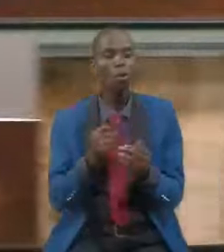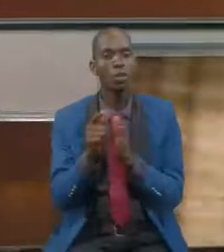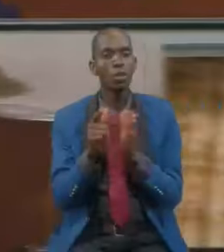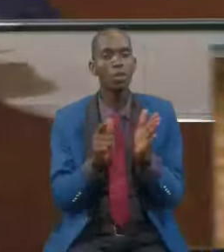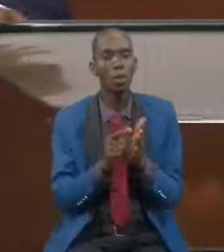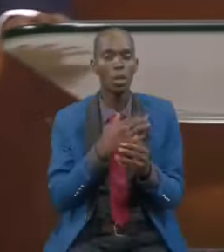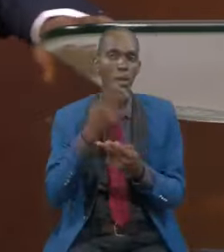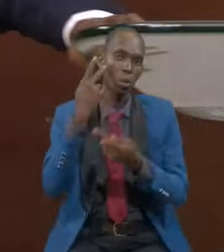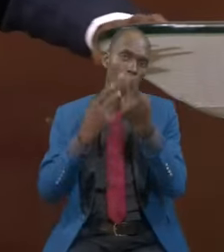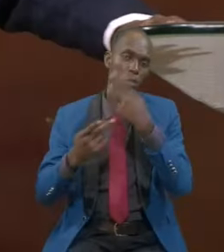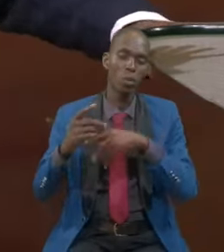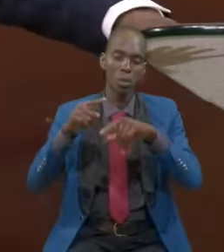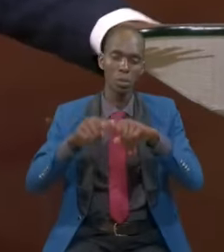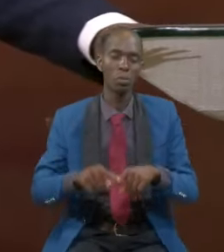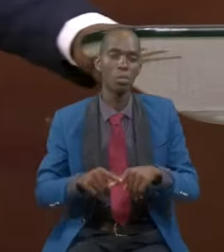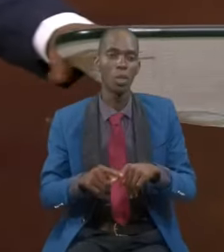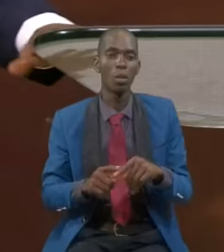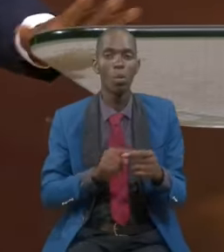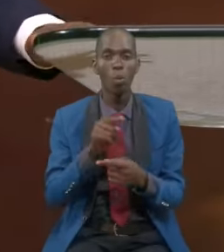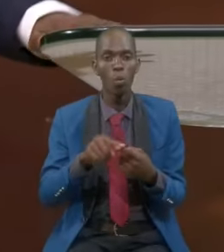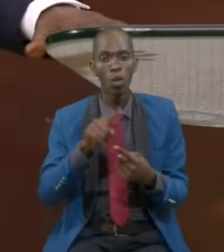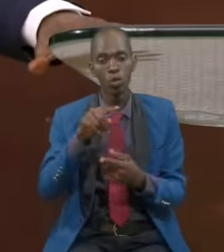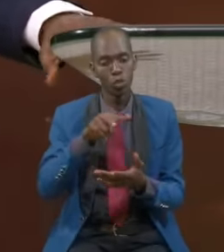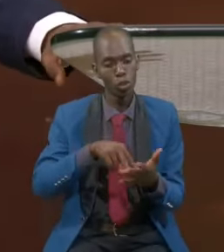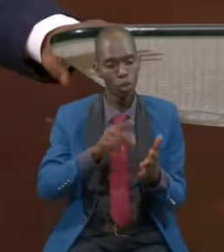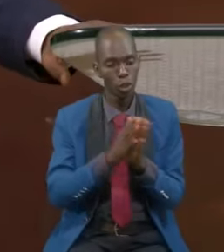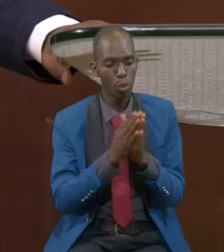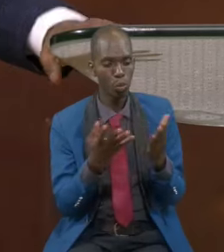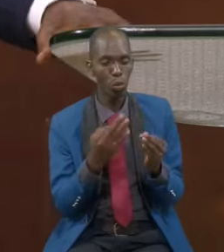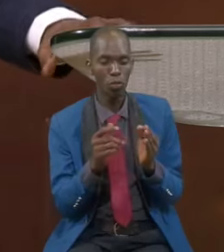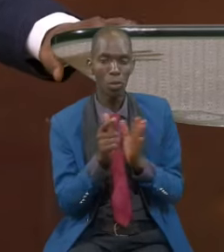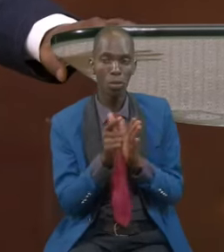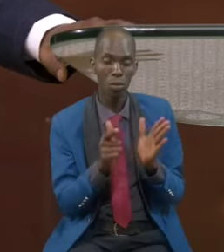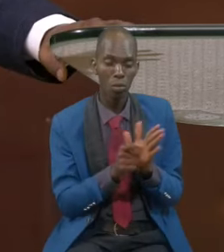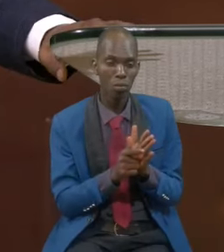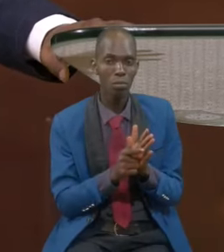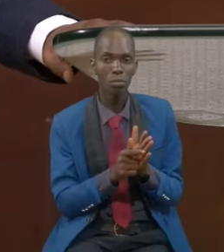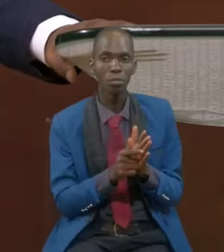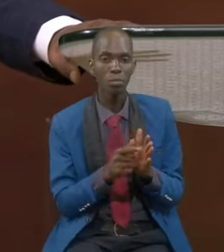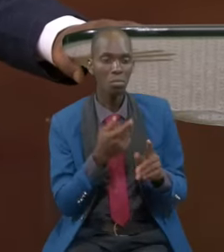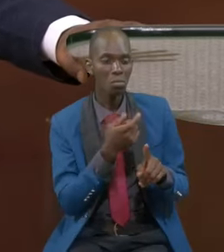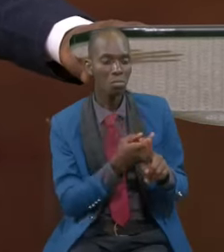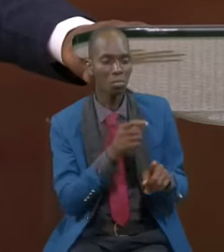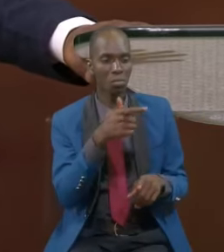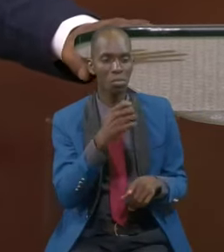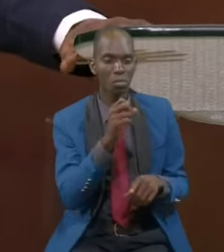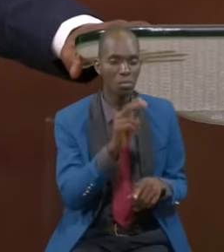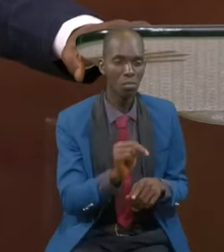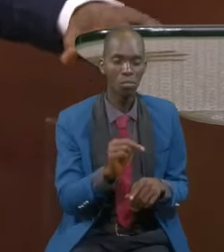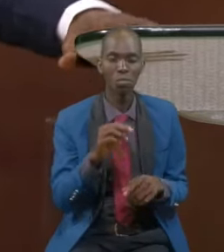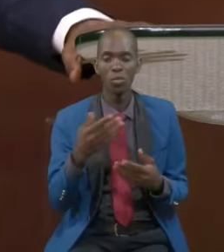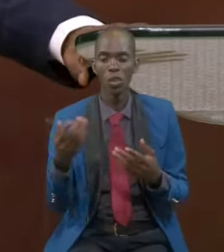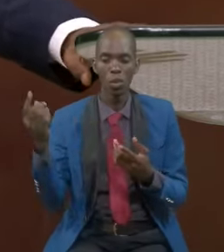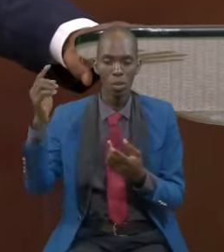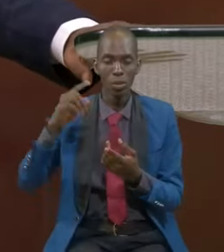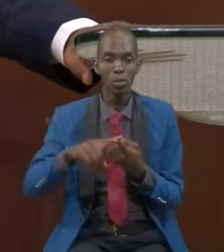that mean? When you read the books of the law, Genesis, Exodus, Leviticus, Numbers, Deuteronomy, the